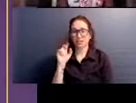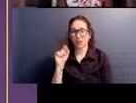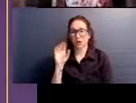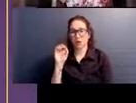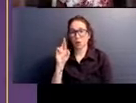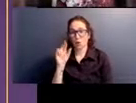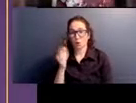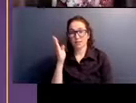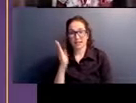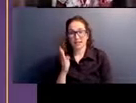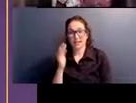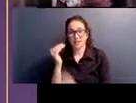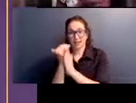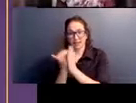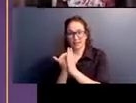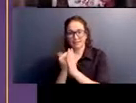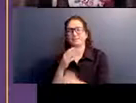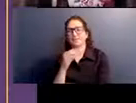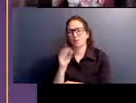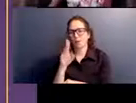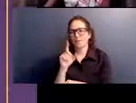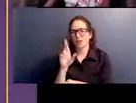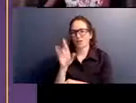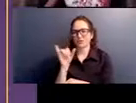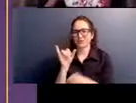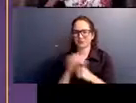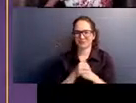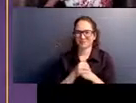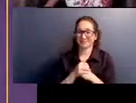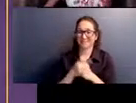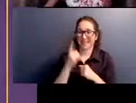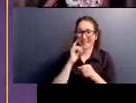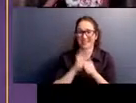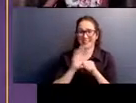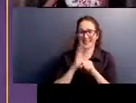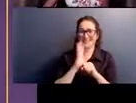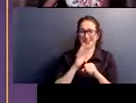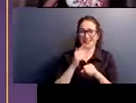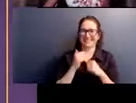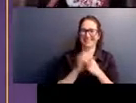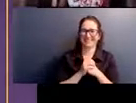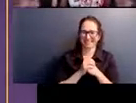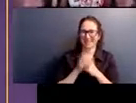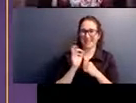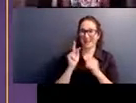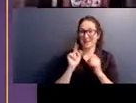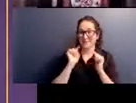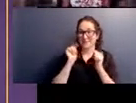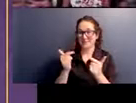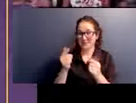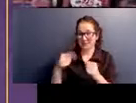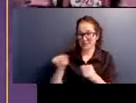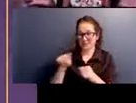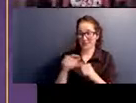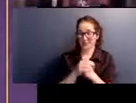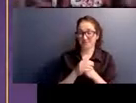lessons.preshallfoundation.org/lessons and webinars for the two specific things. I think I've done enough talking. How about we bring you all, who